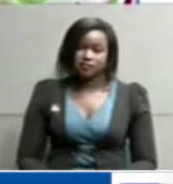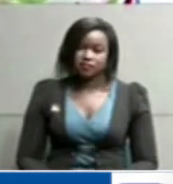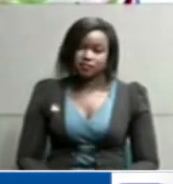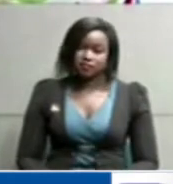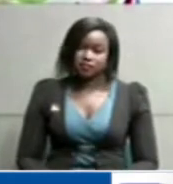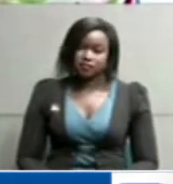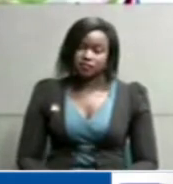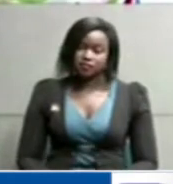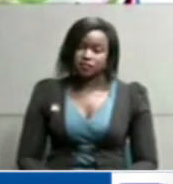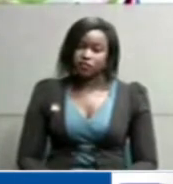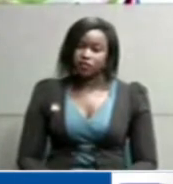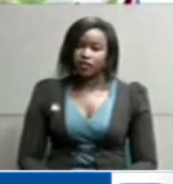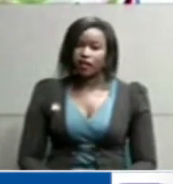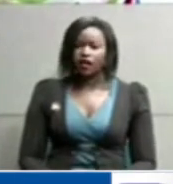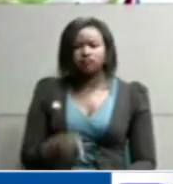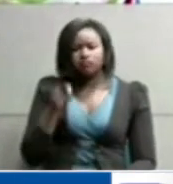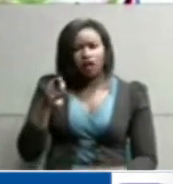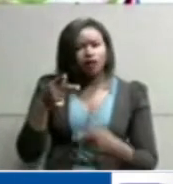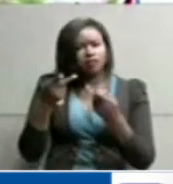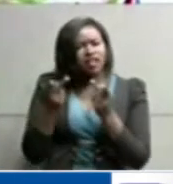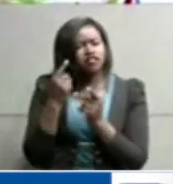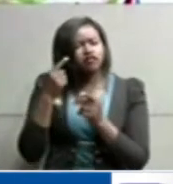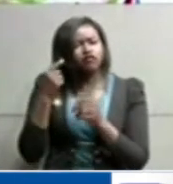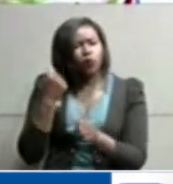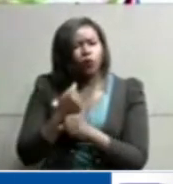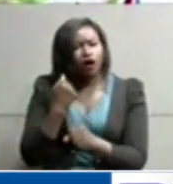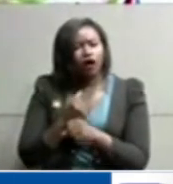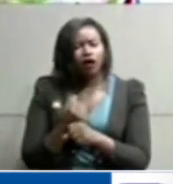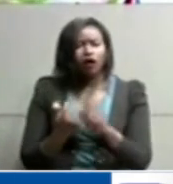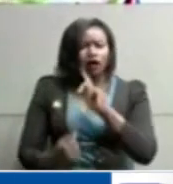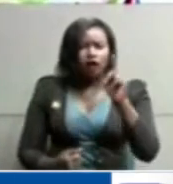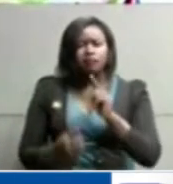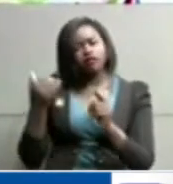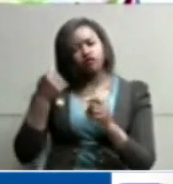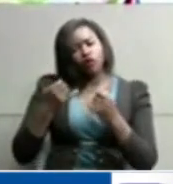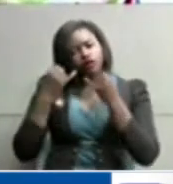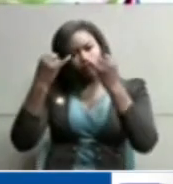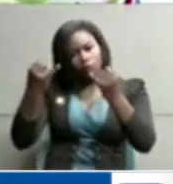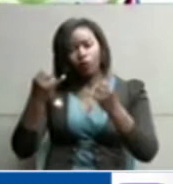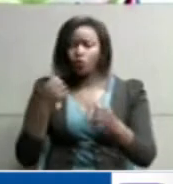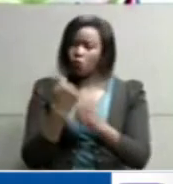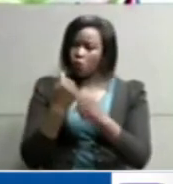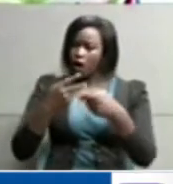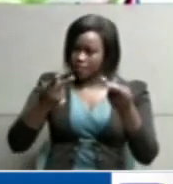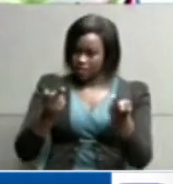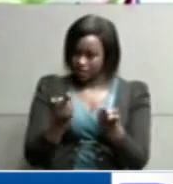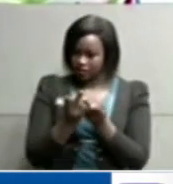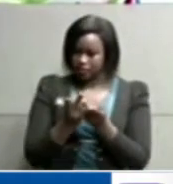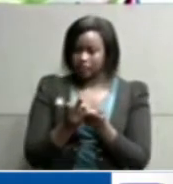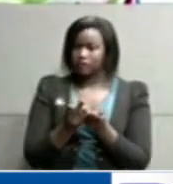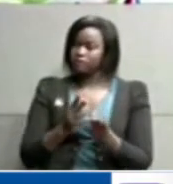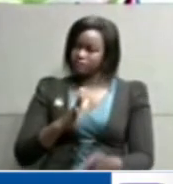are not workplaces. Because you remember I told you that the workplaces should remain open.